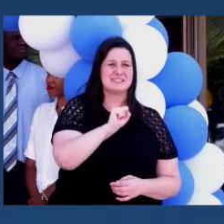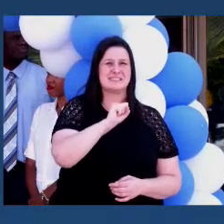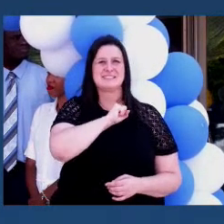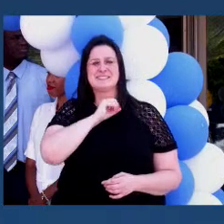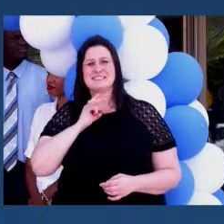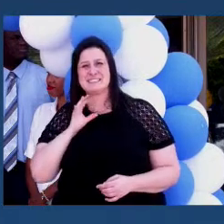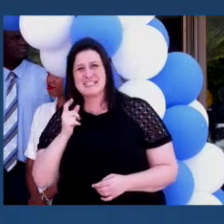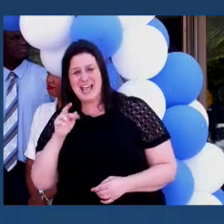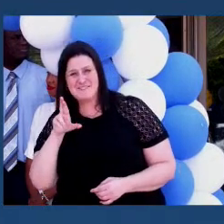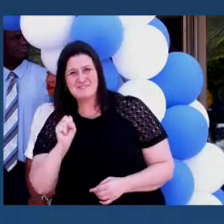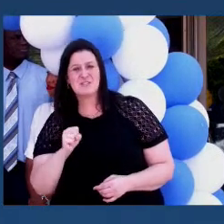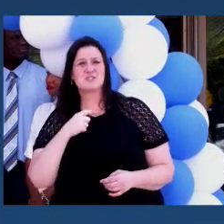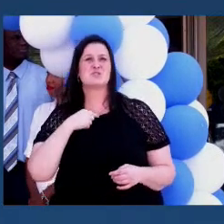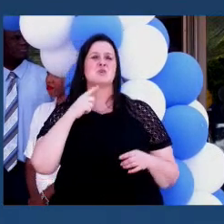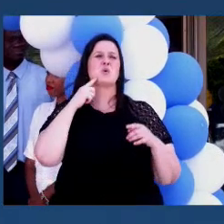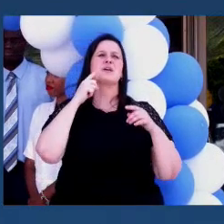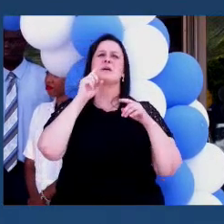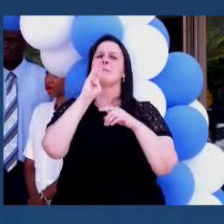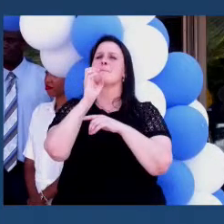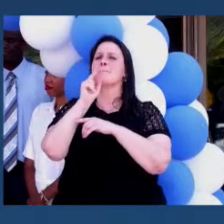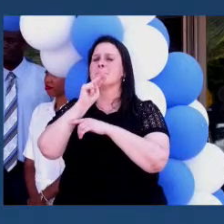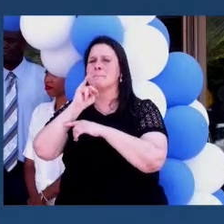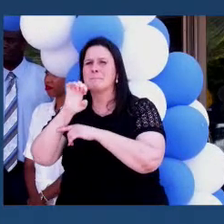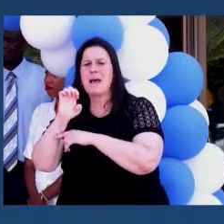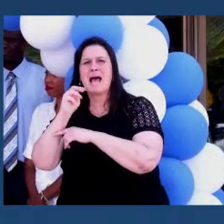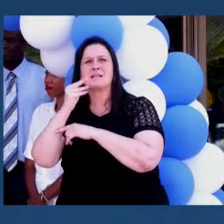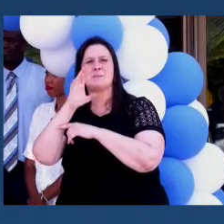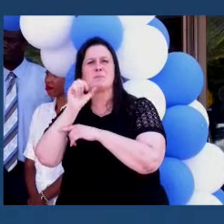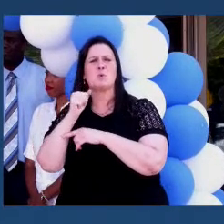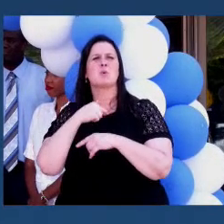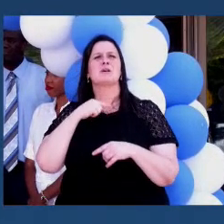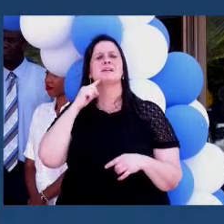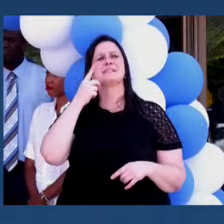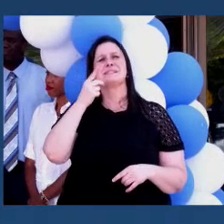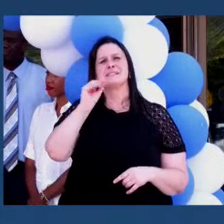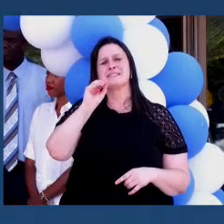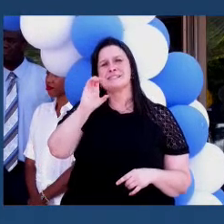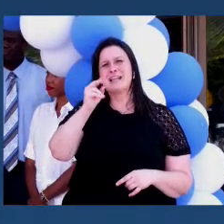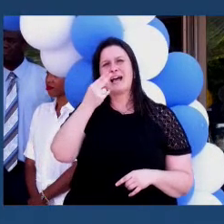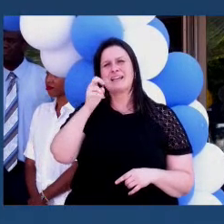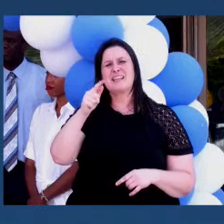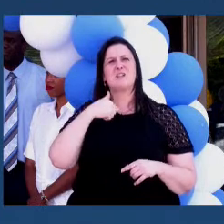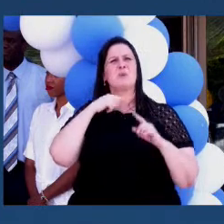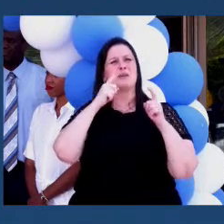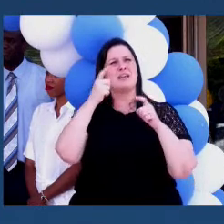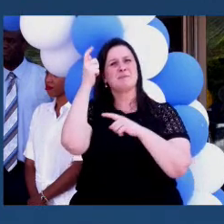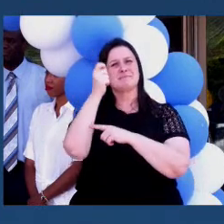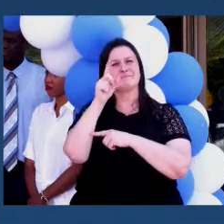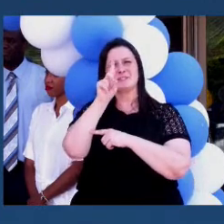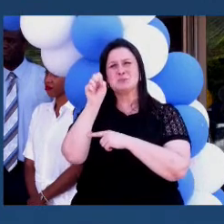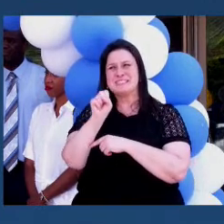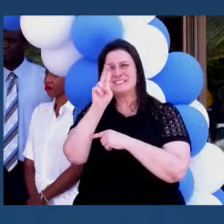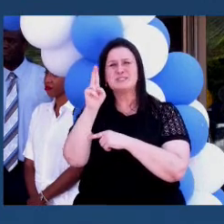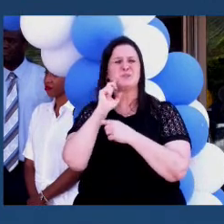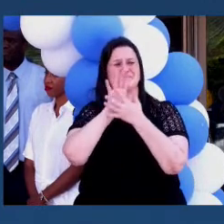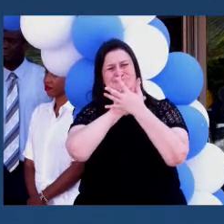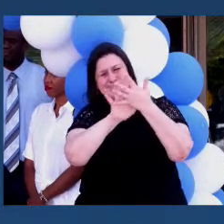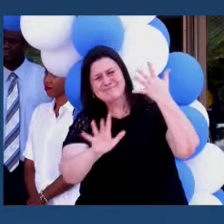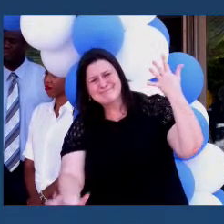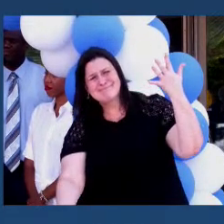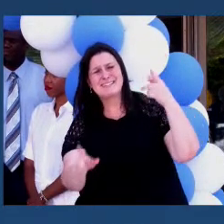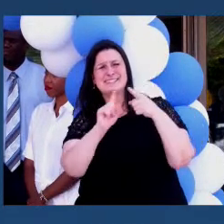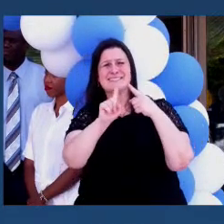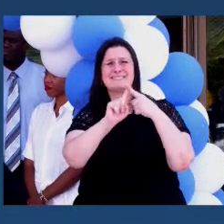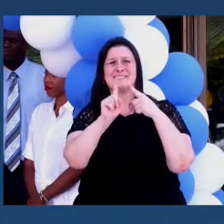the Wrights, Amir Garrett, Bonnie Mooker, the Doc Hill, who gave him his scholarship to DSU, and many others.